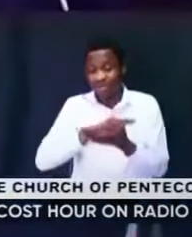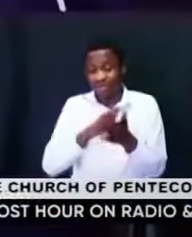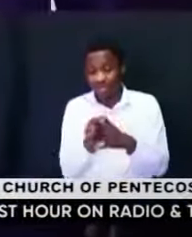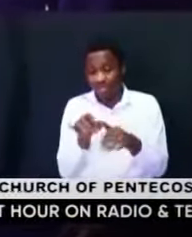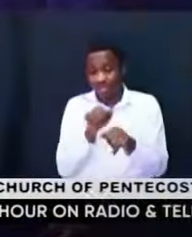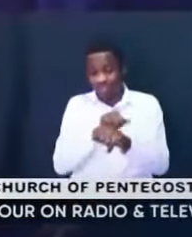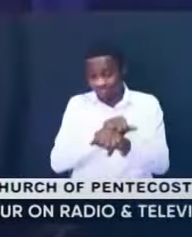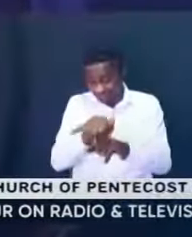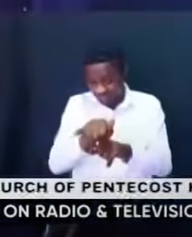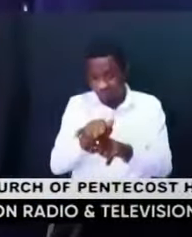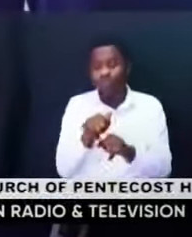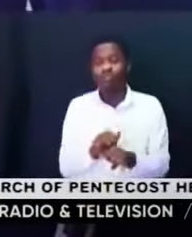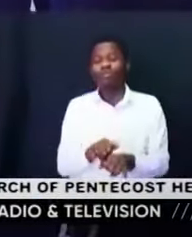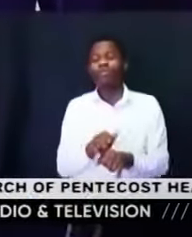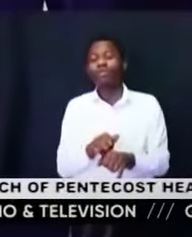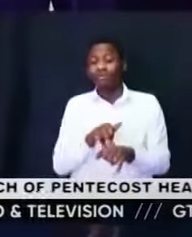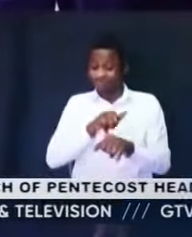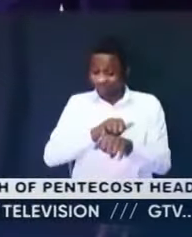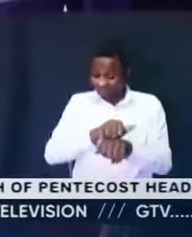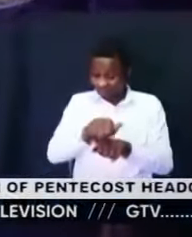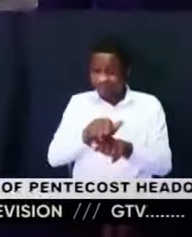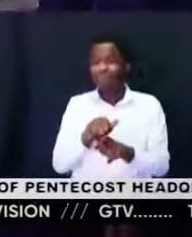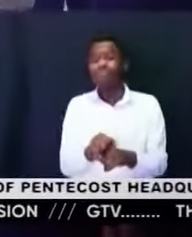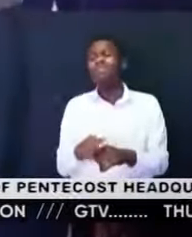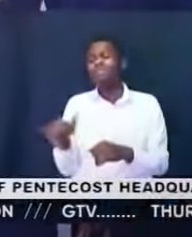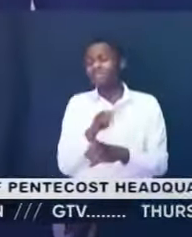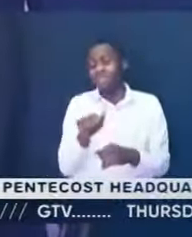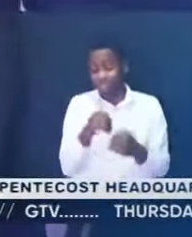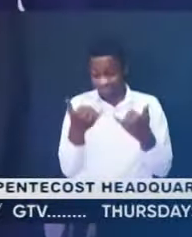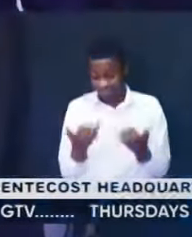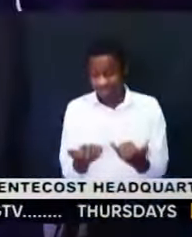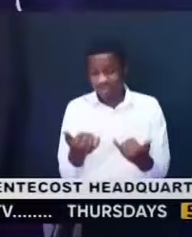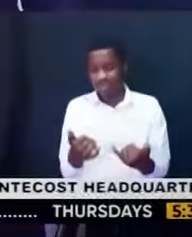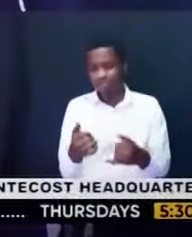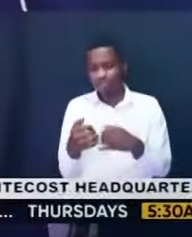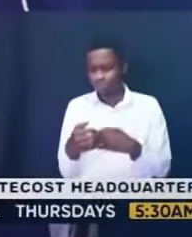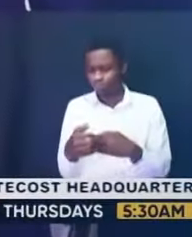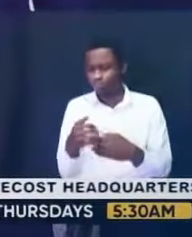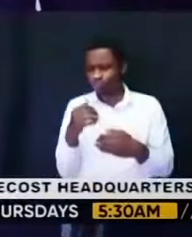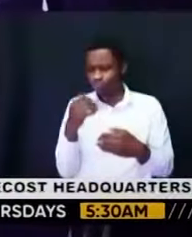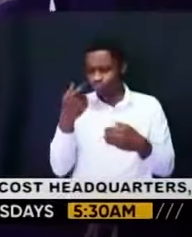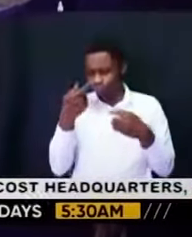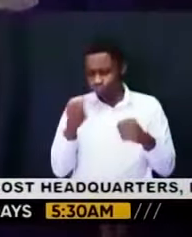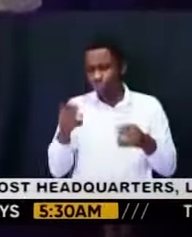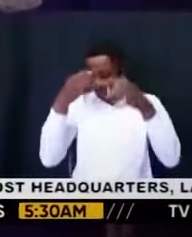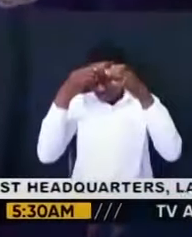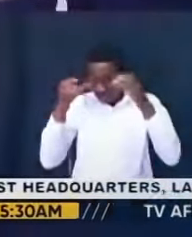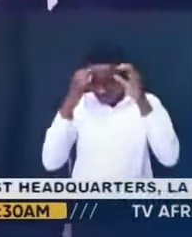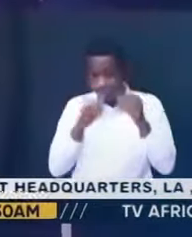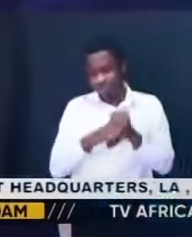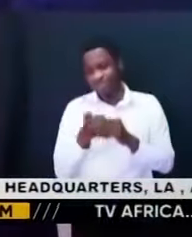deception and he still behind those who want to cause people who have come to the Lord to be